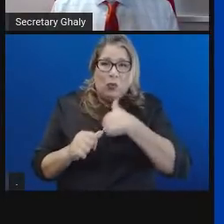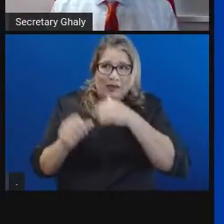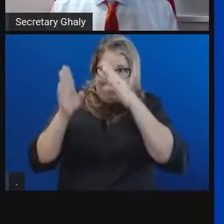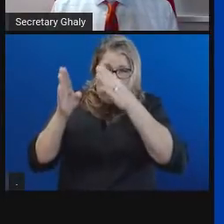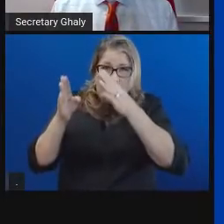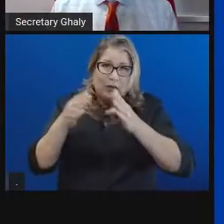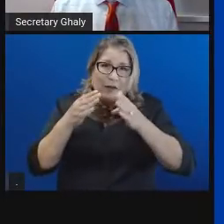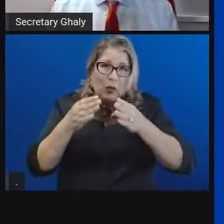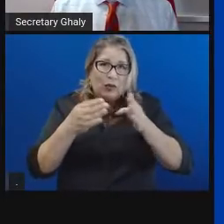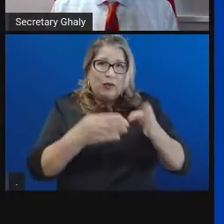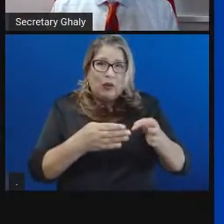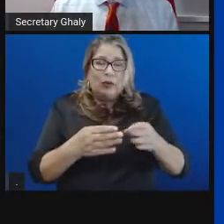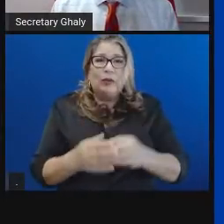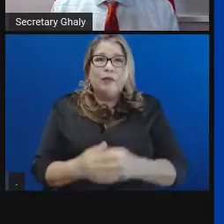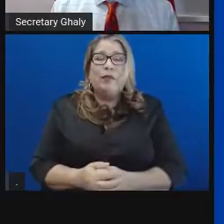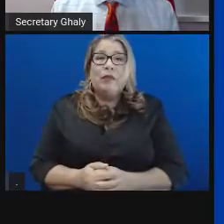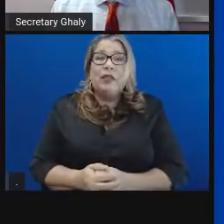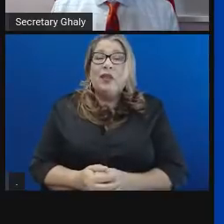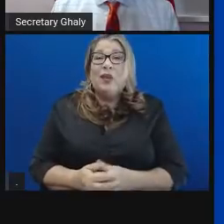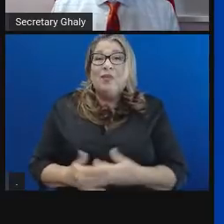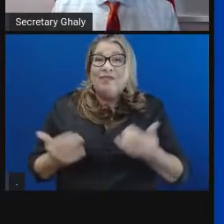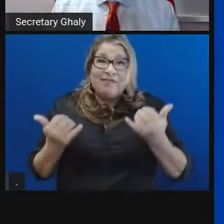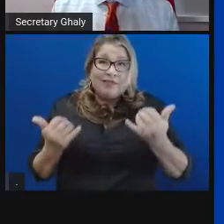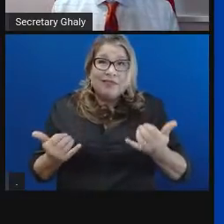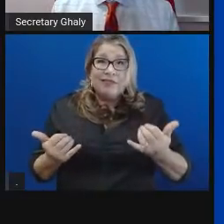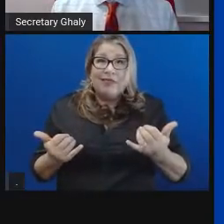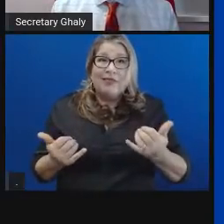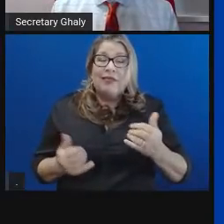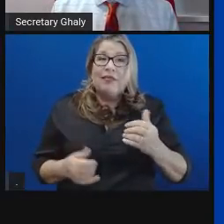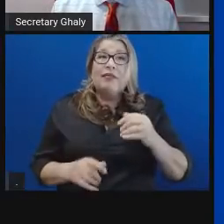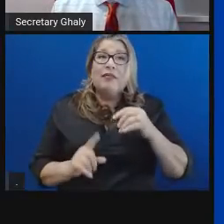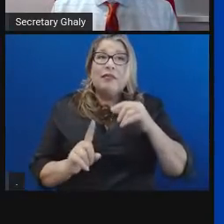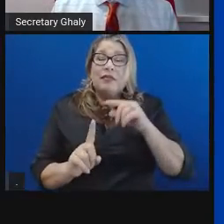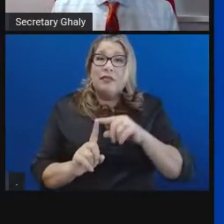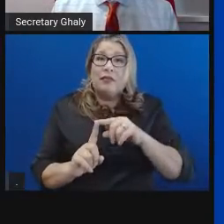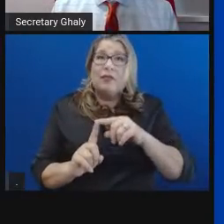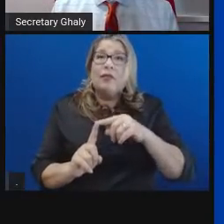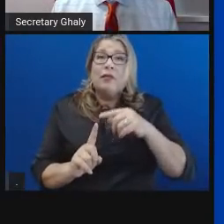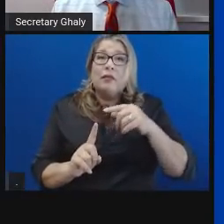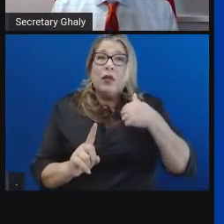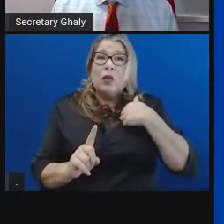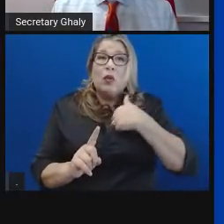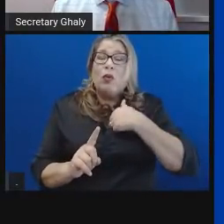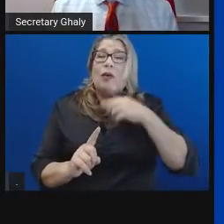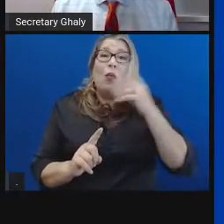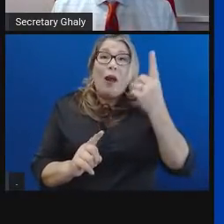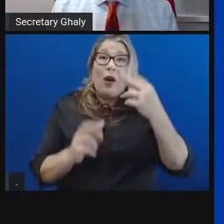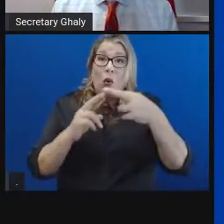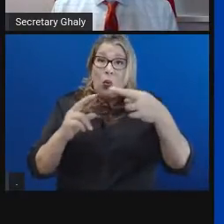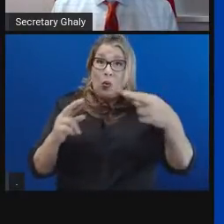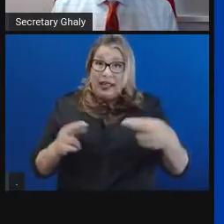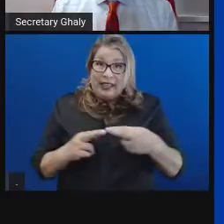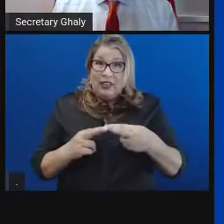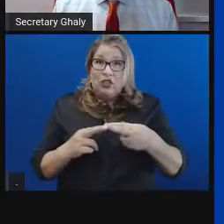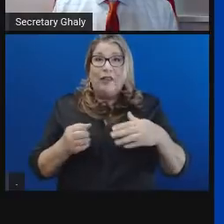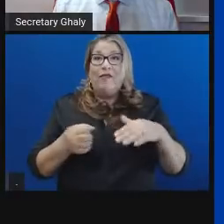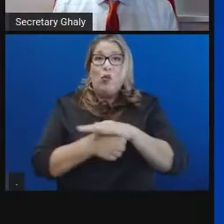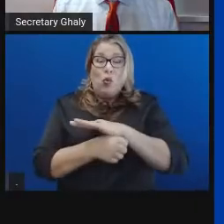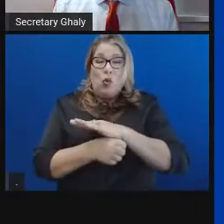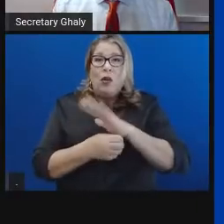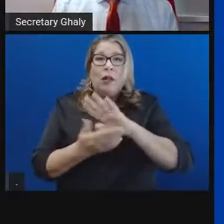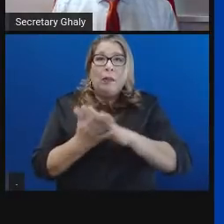release of a single region, we're reporting that Trinity County is moving from purple to red. That's